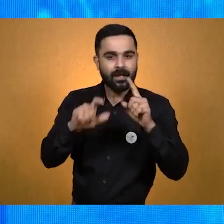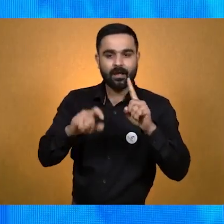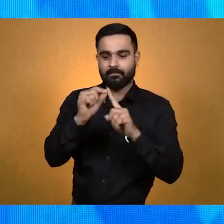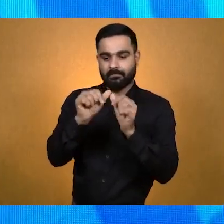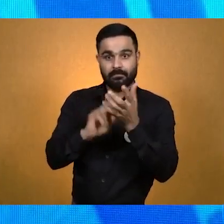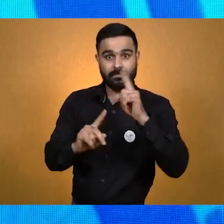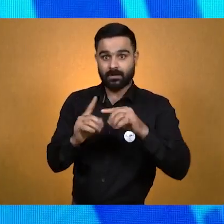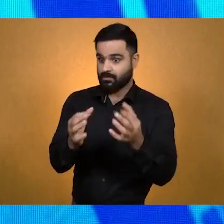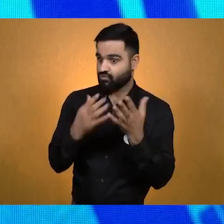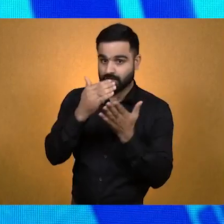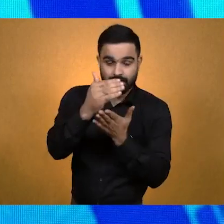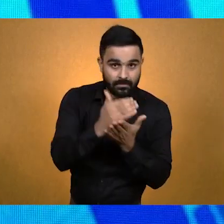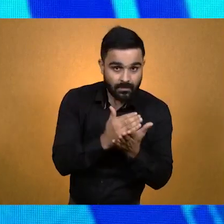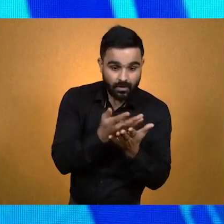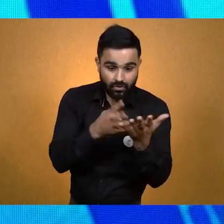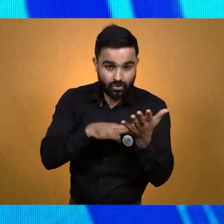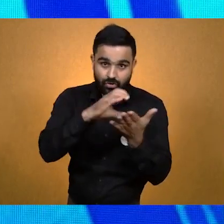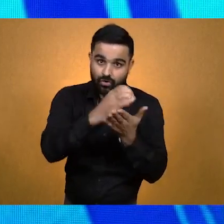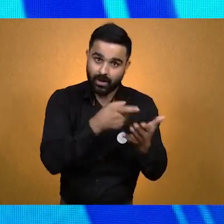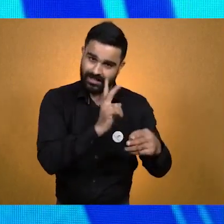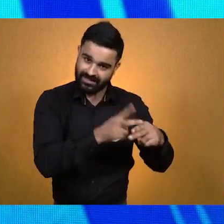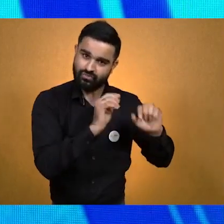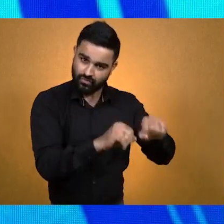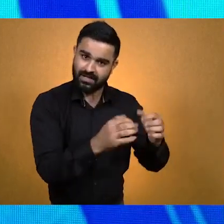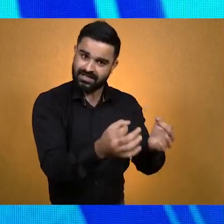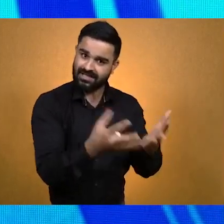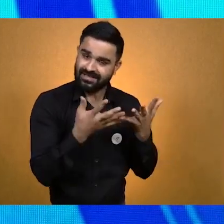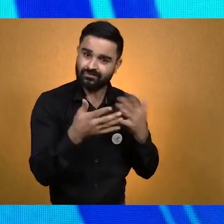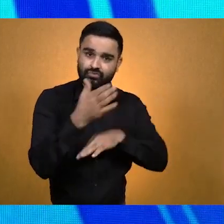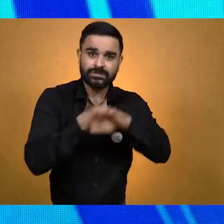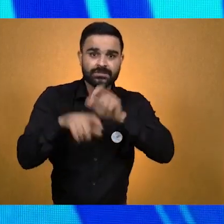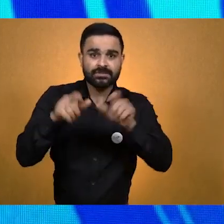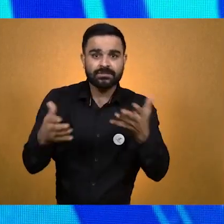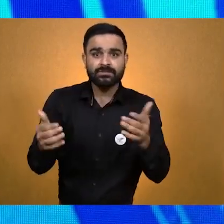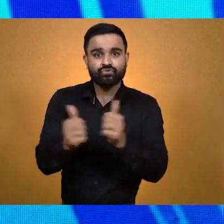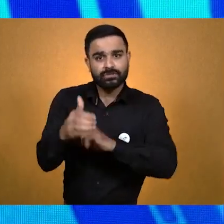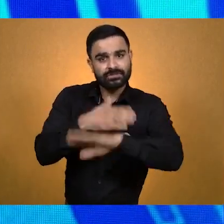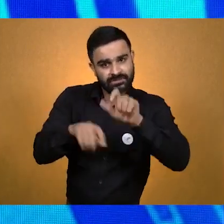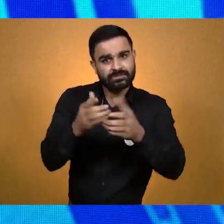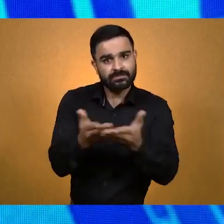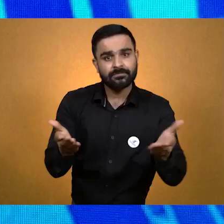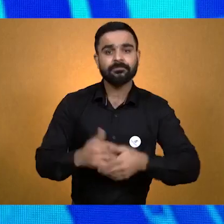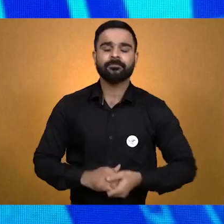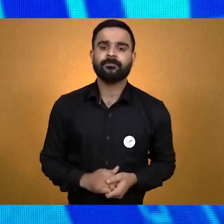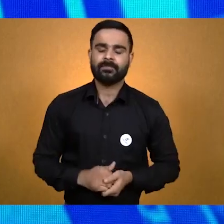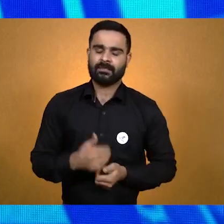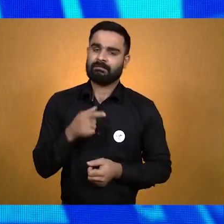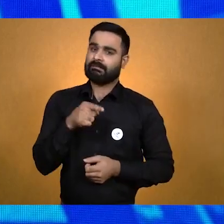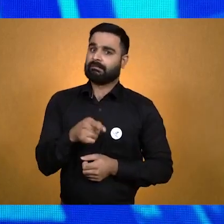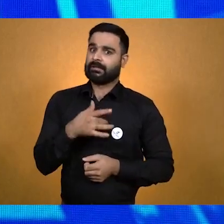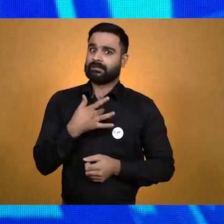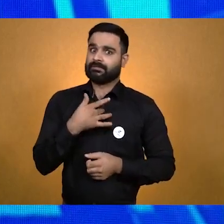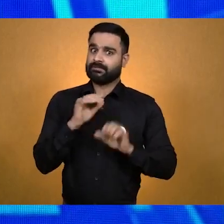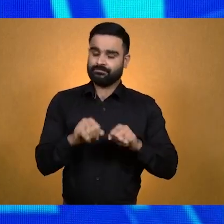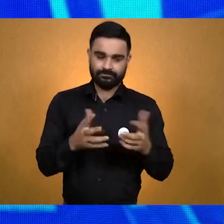special curriculum syllabus that should be there for the special needs children, children with special needs. And that's how